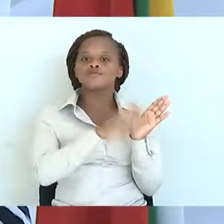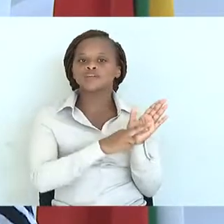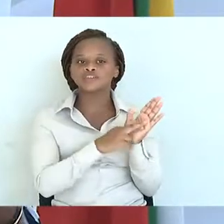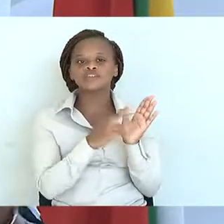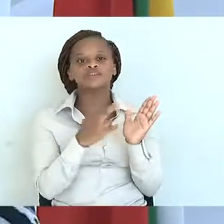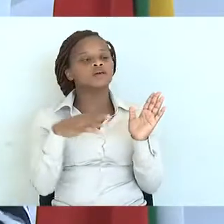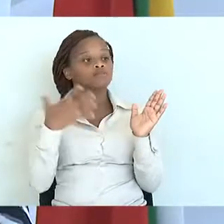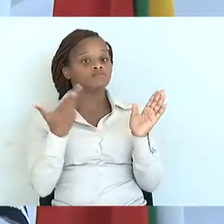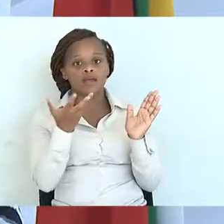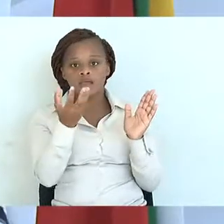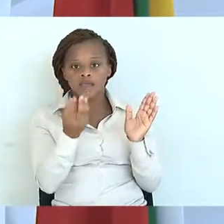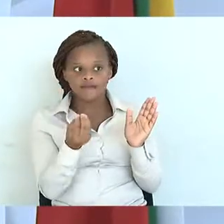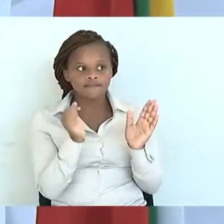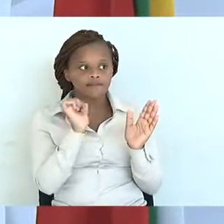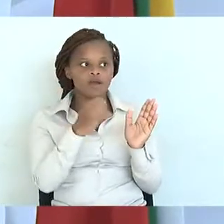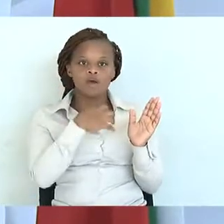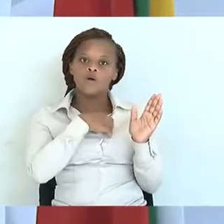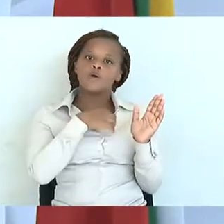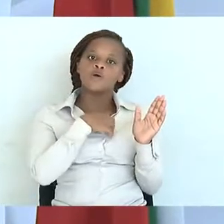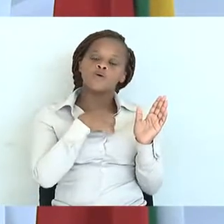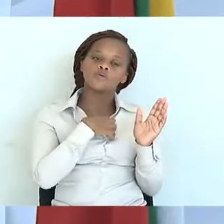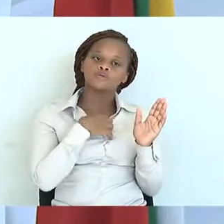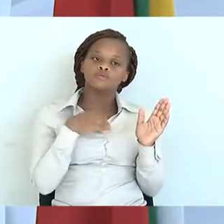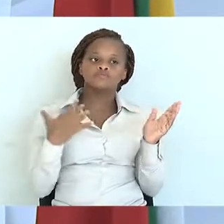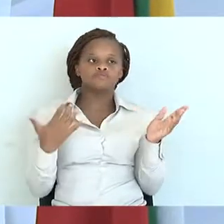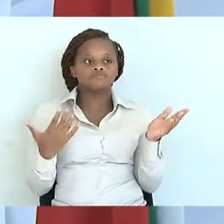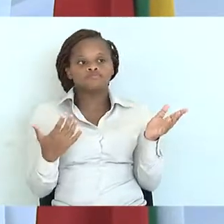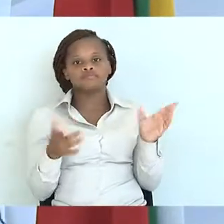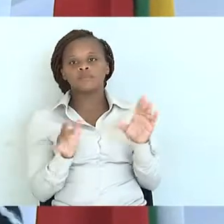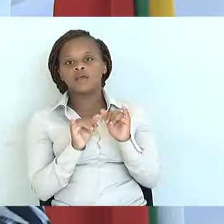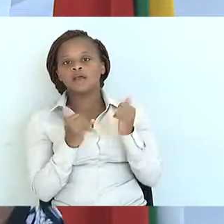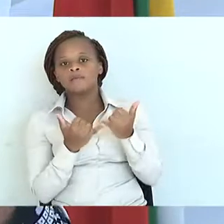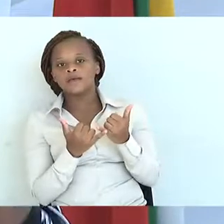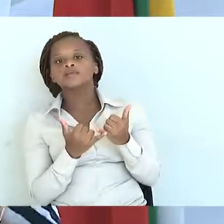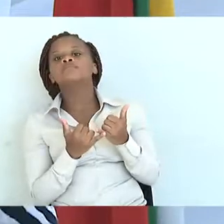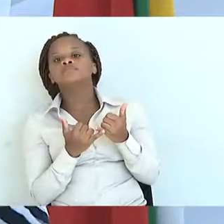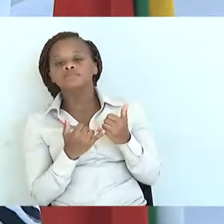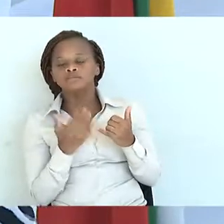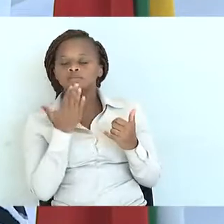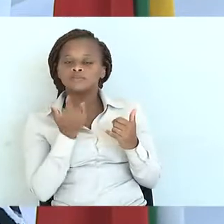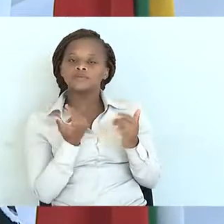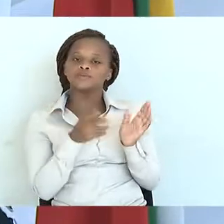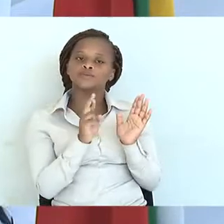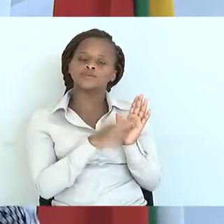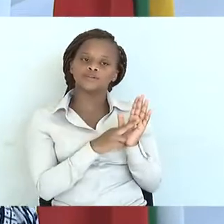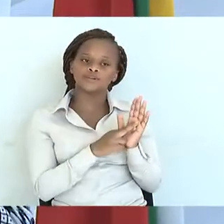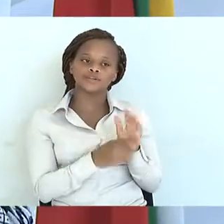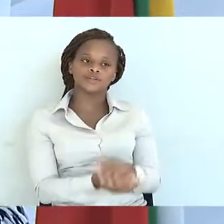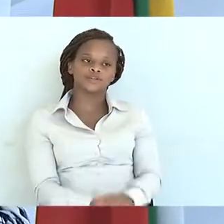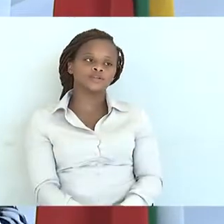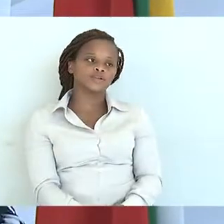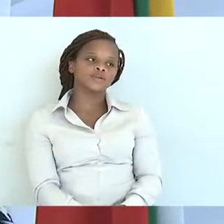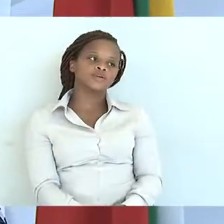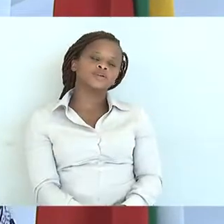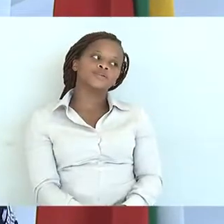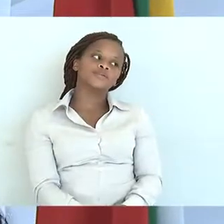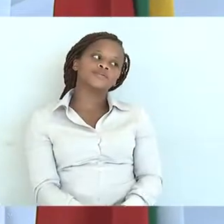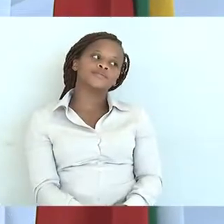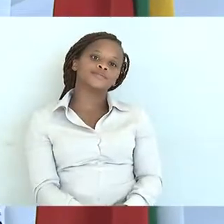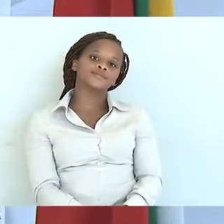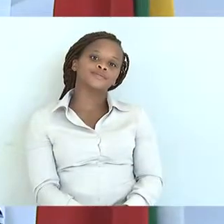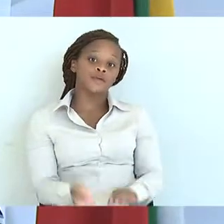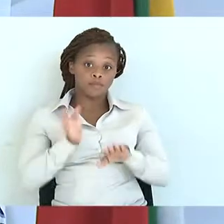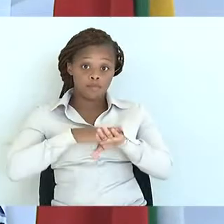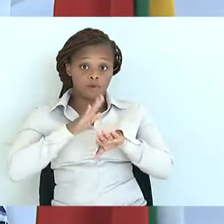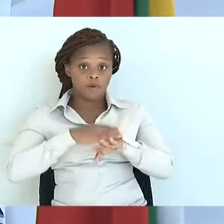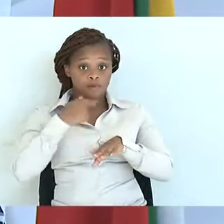company existayo register, and then any into as a department as a director general we